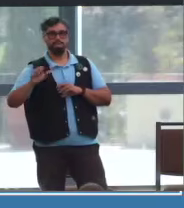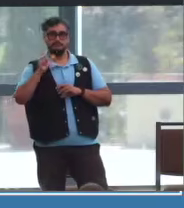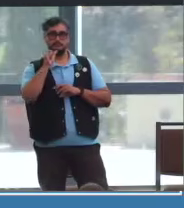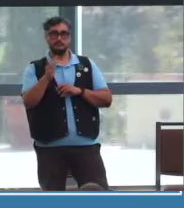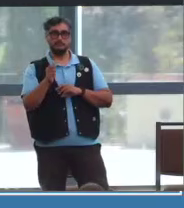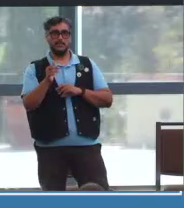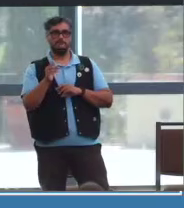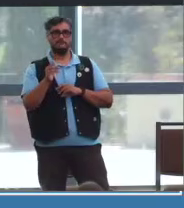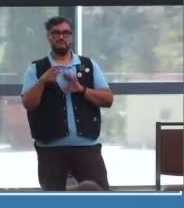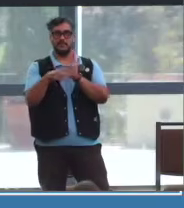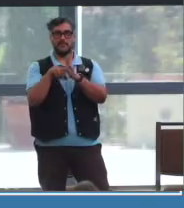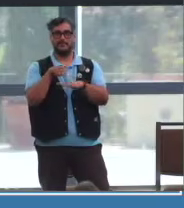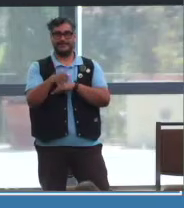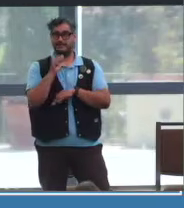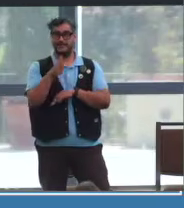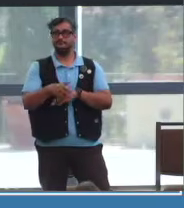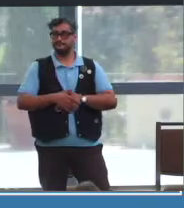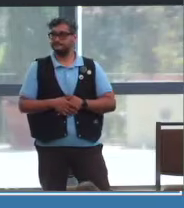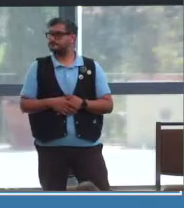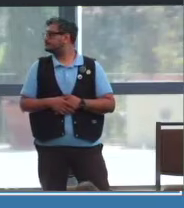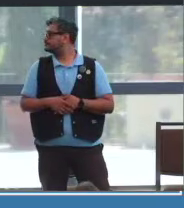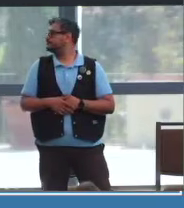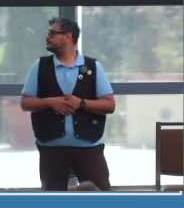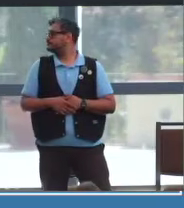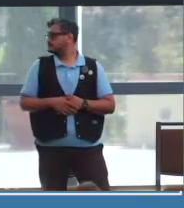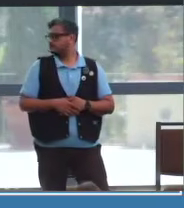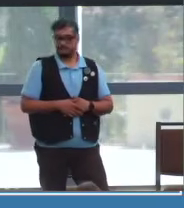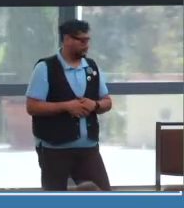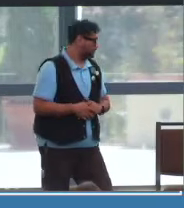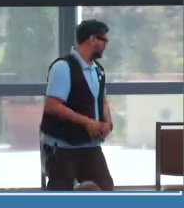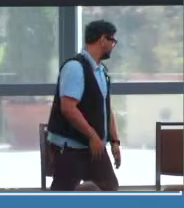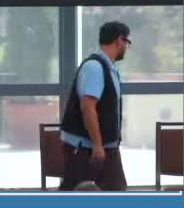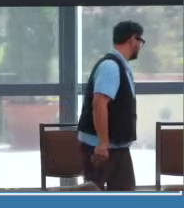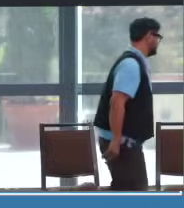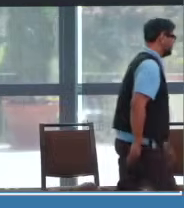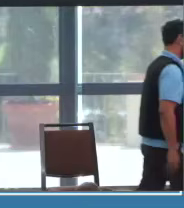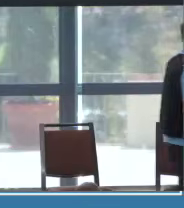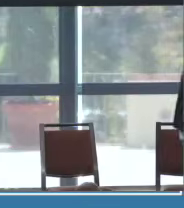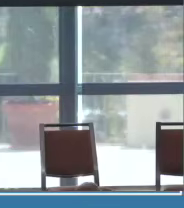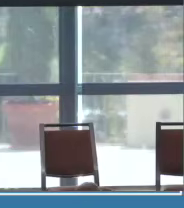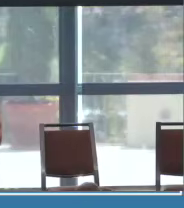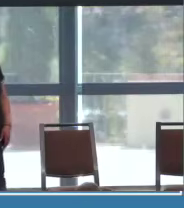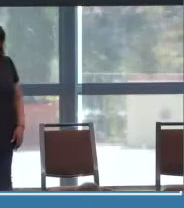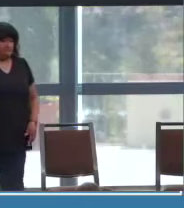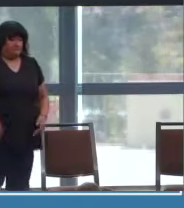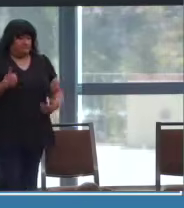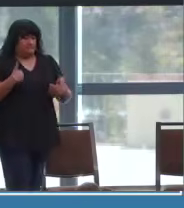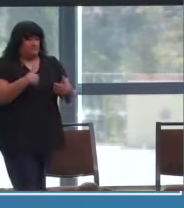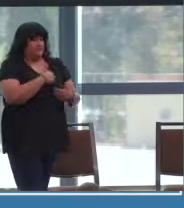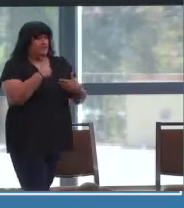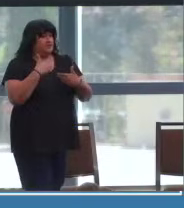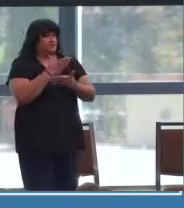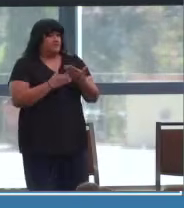any negative effects on them. And we have some infections and cytopenias